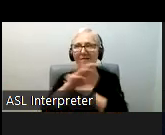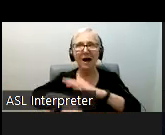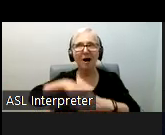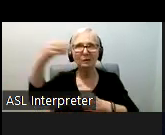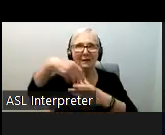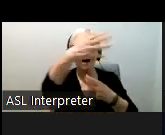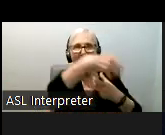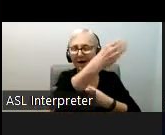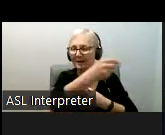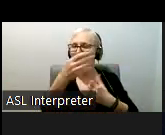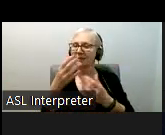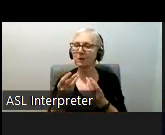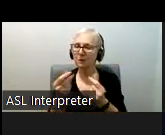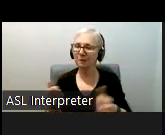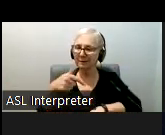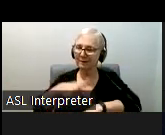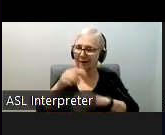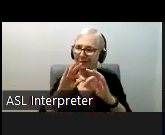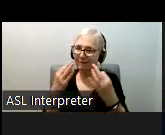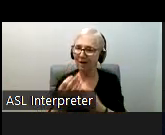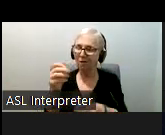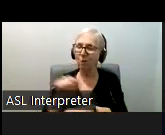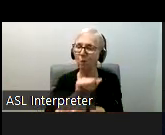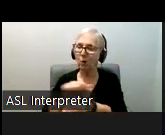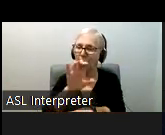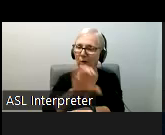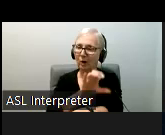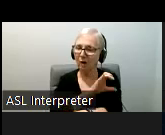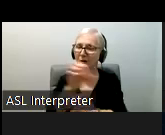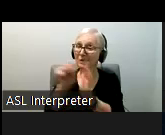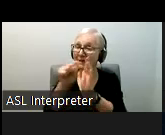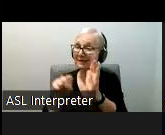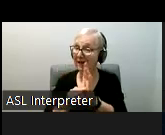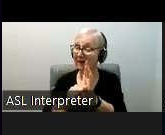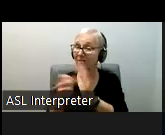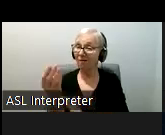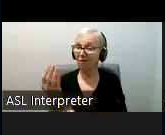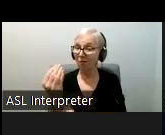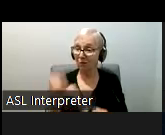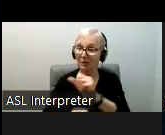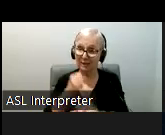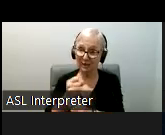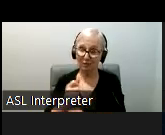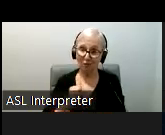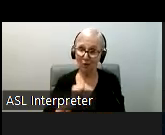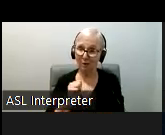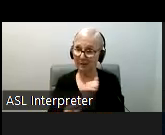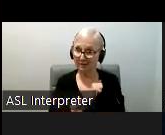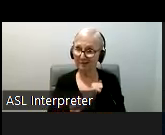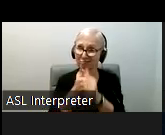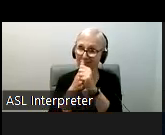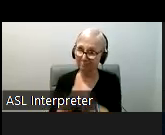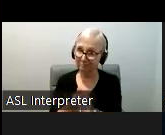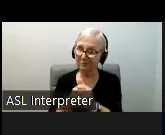with my friends and family. I've worked for the state of Colorado for nearly 14 years doing administrative enforcement work.